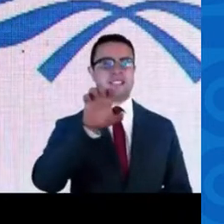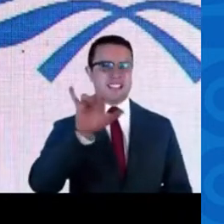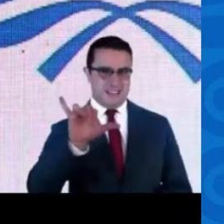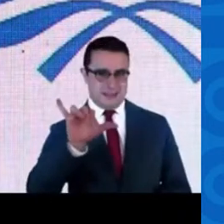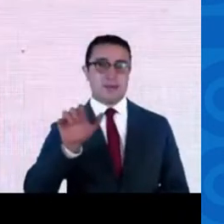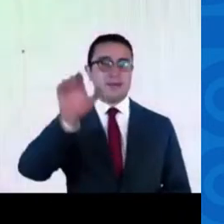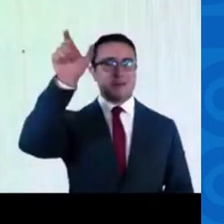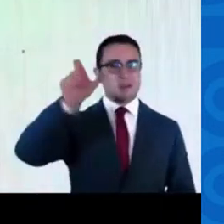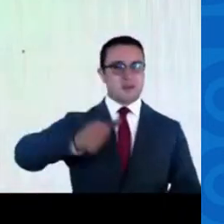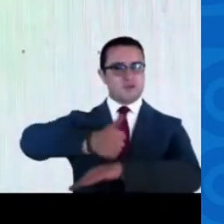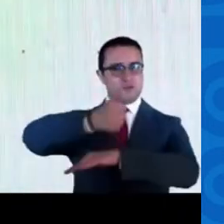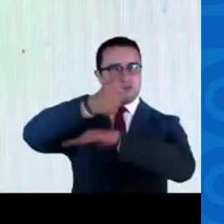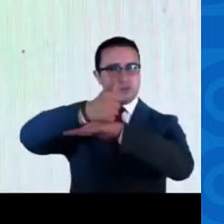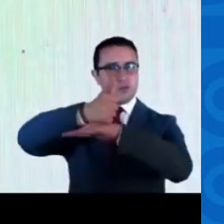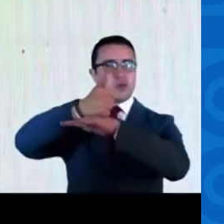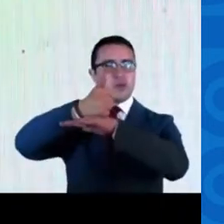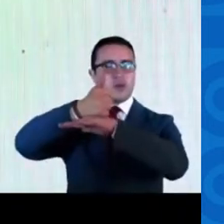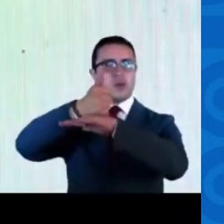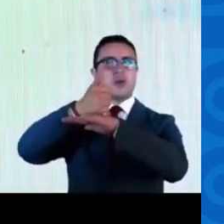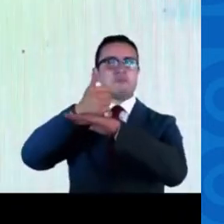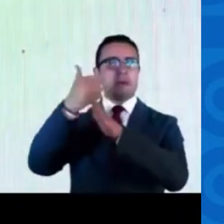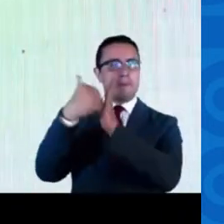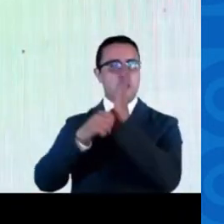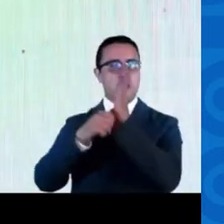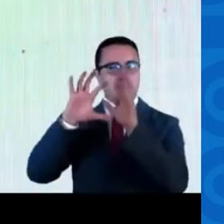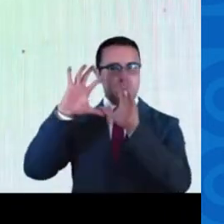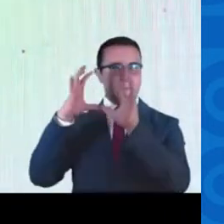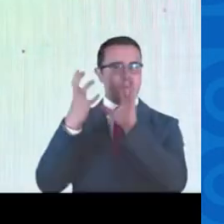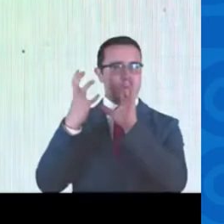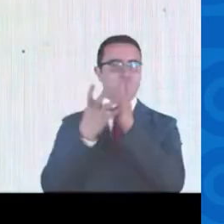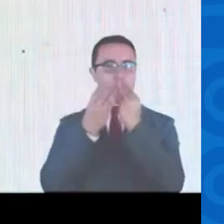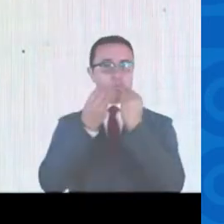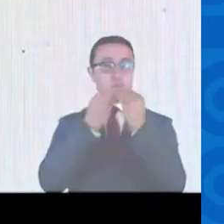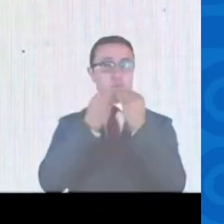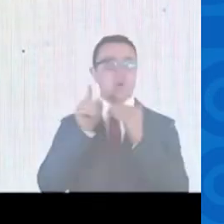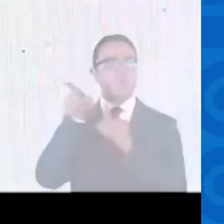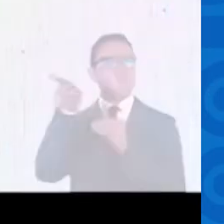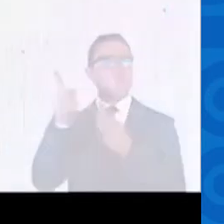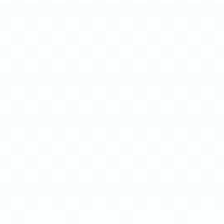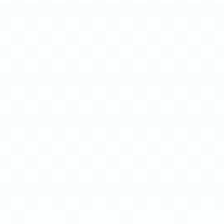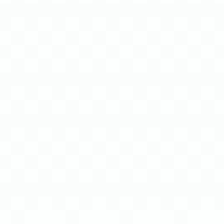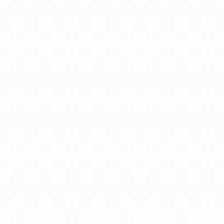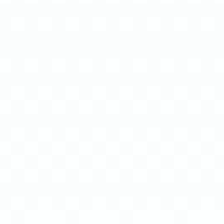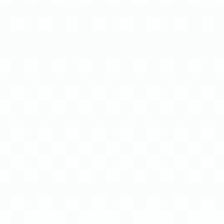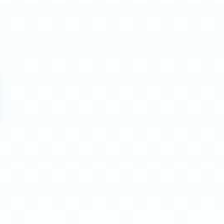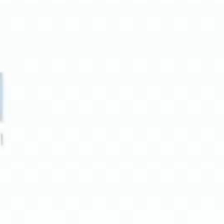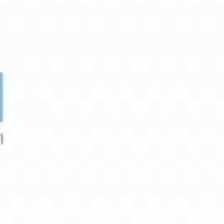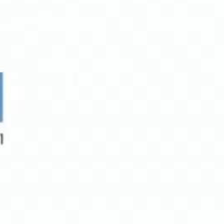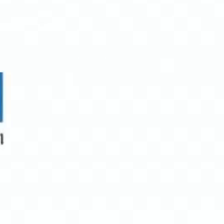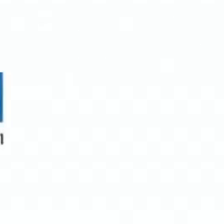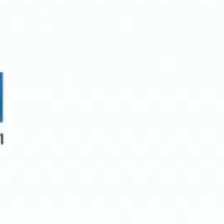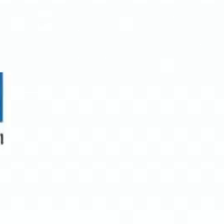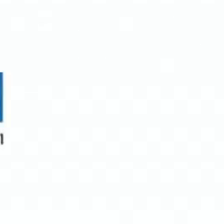Mr. David Beasley, Executive Director of the World Food Program, who has sent this video.